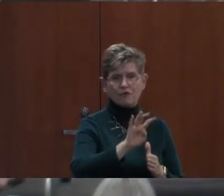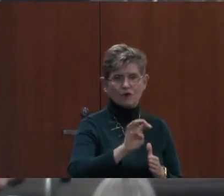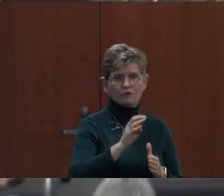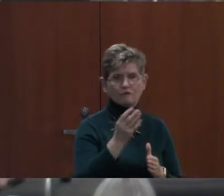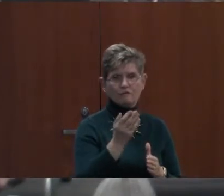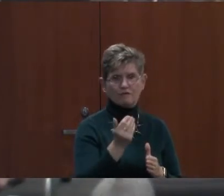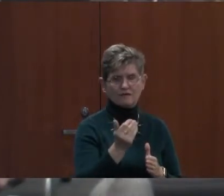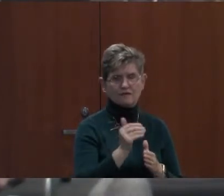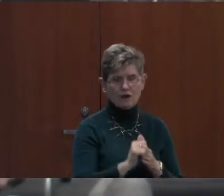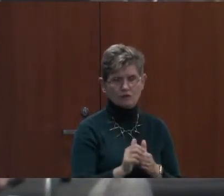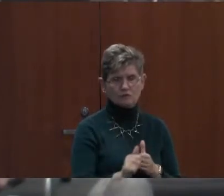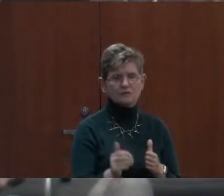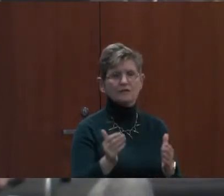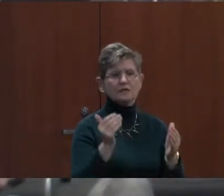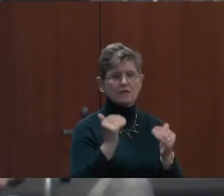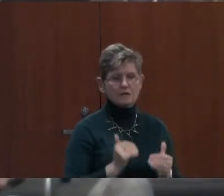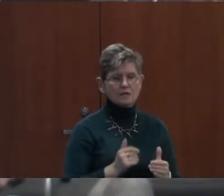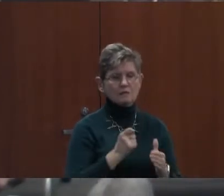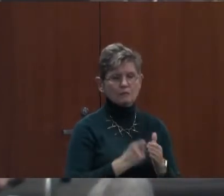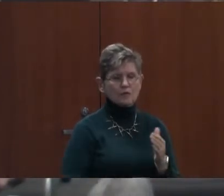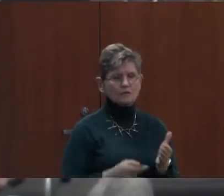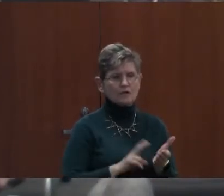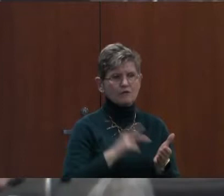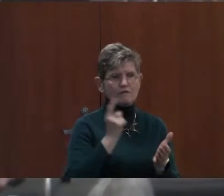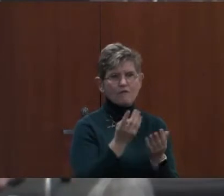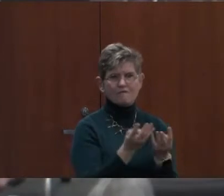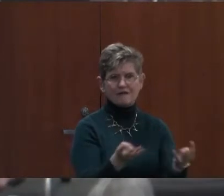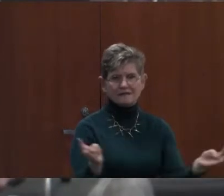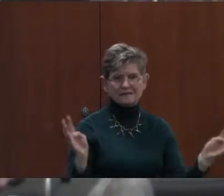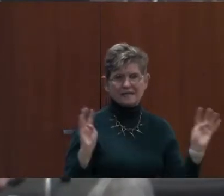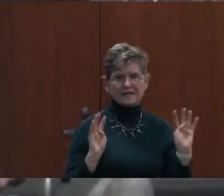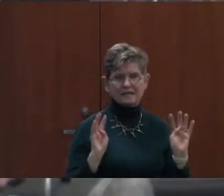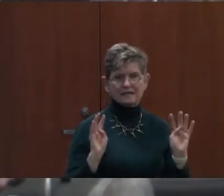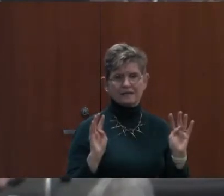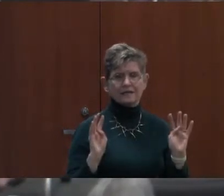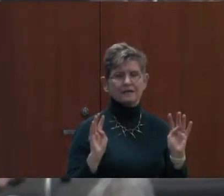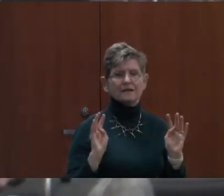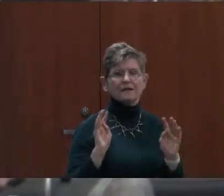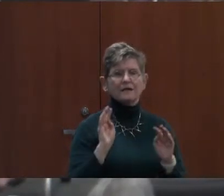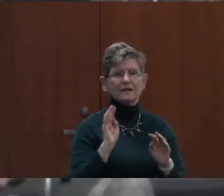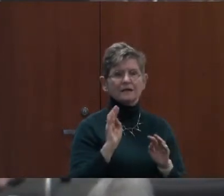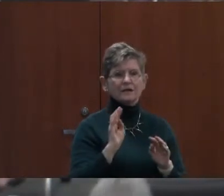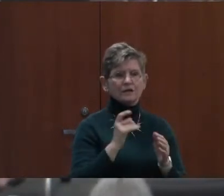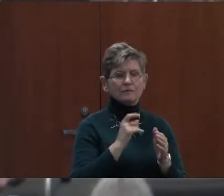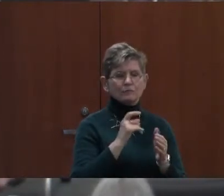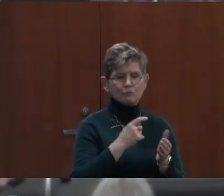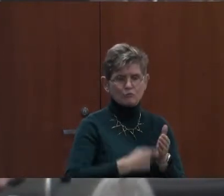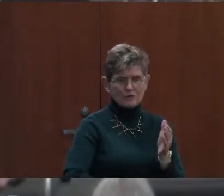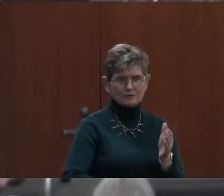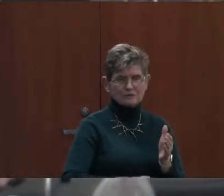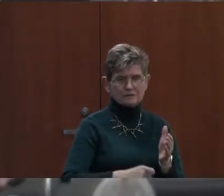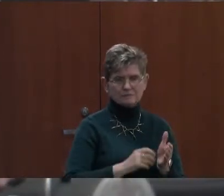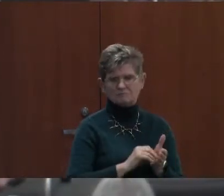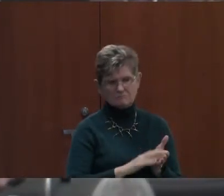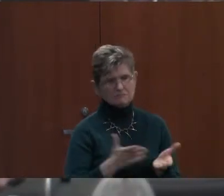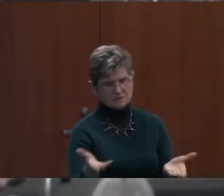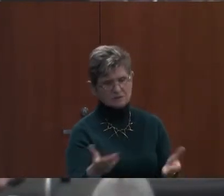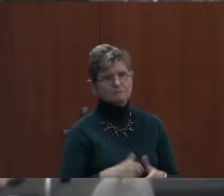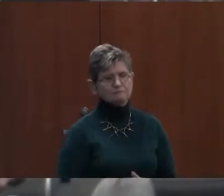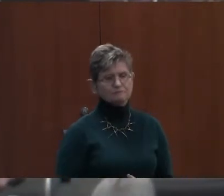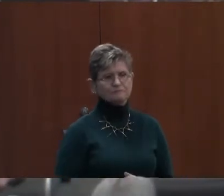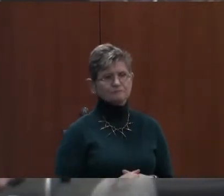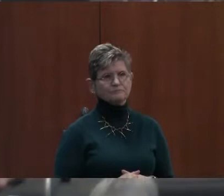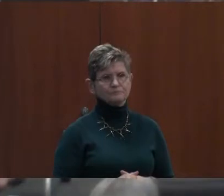$1,498,415. And unit price contract for fencing to Han Fence and Construction at the unit prices listed.